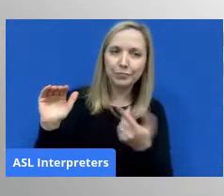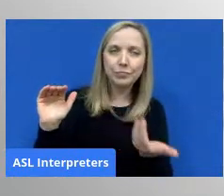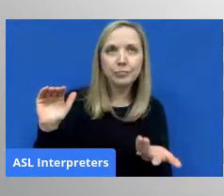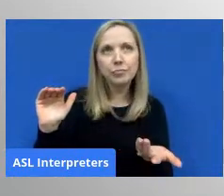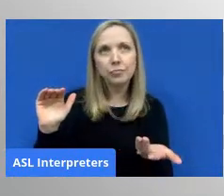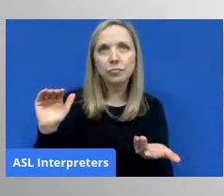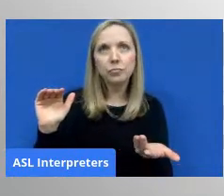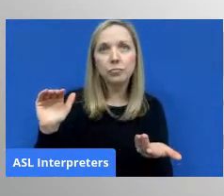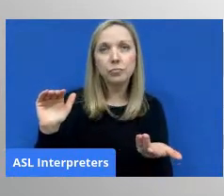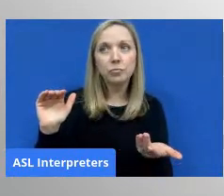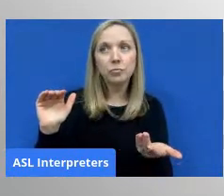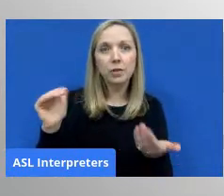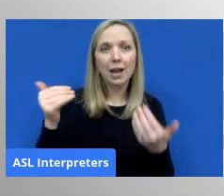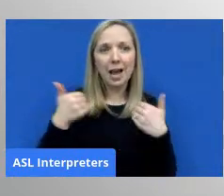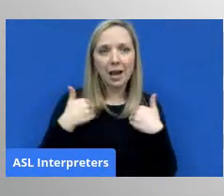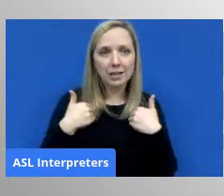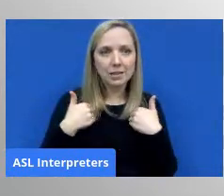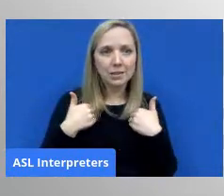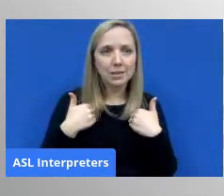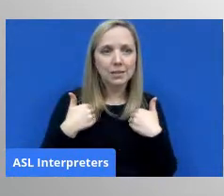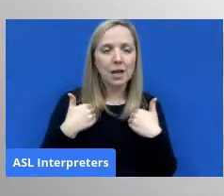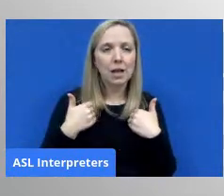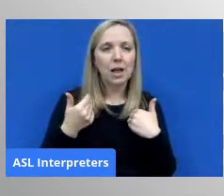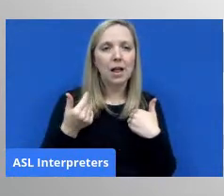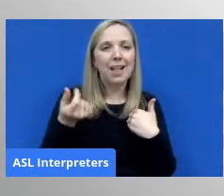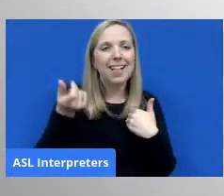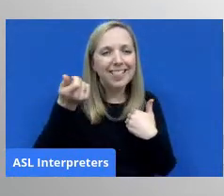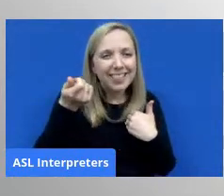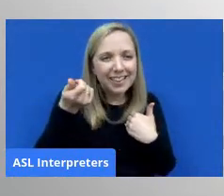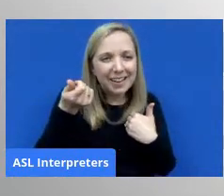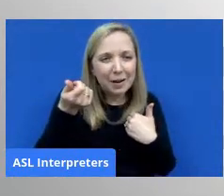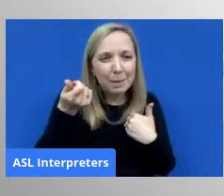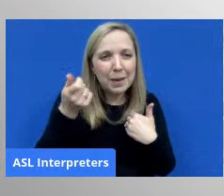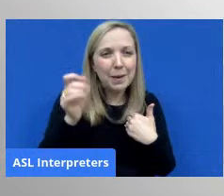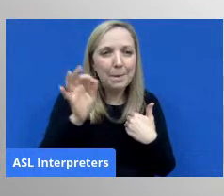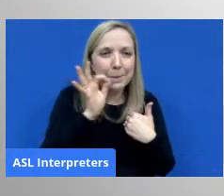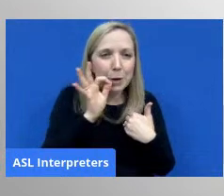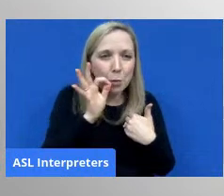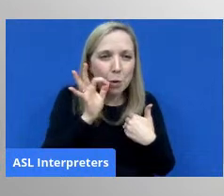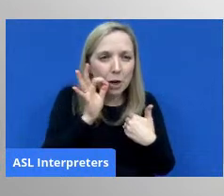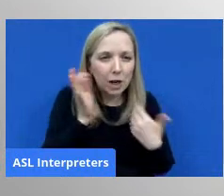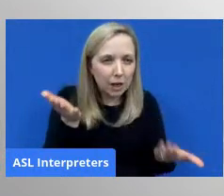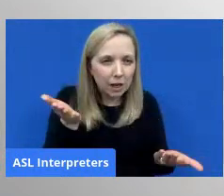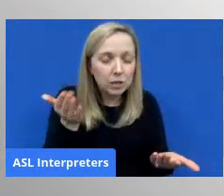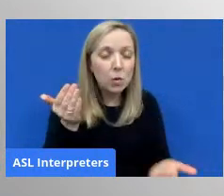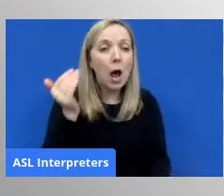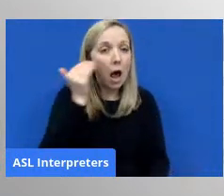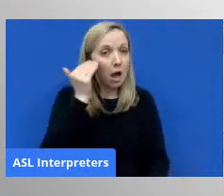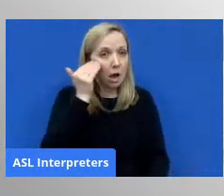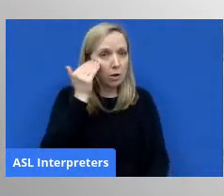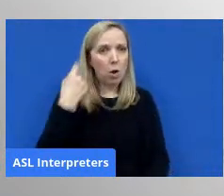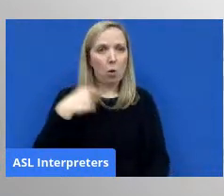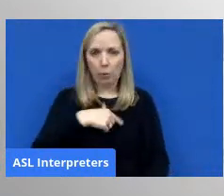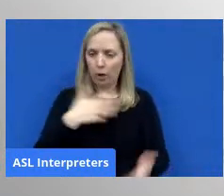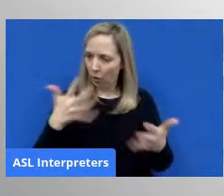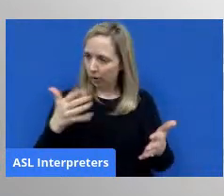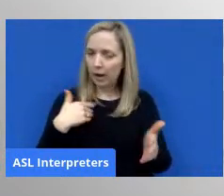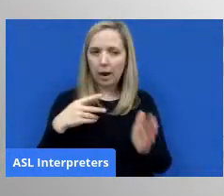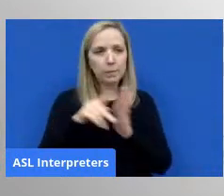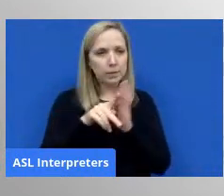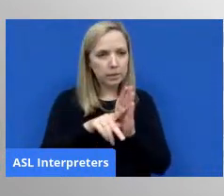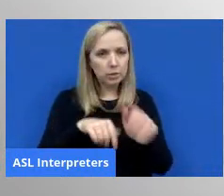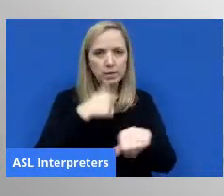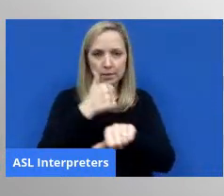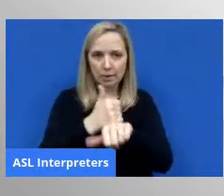having a small amount of marijuana. Now, I know we have procedures in place in terms of juvenile